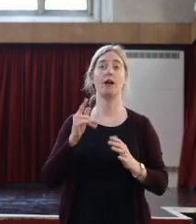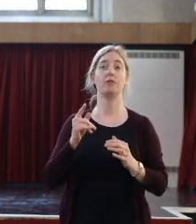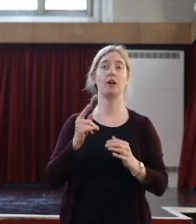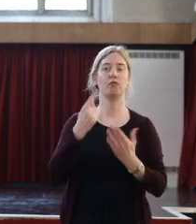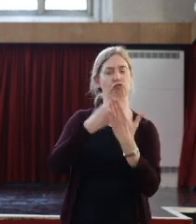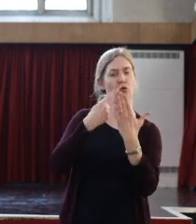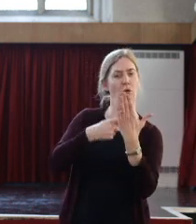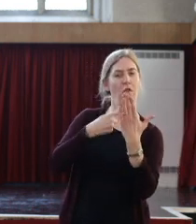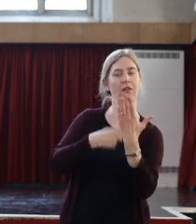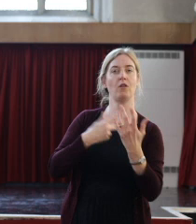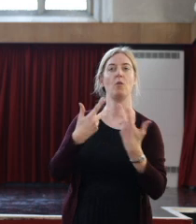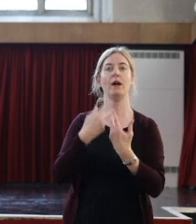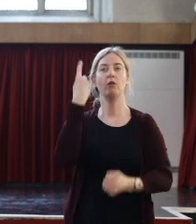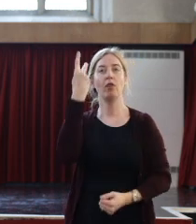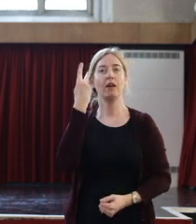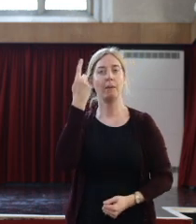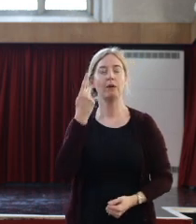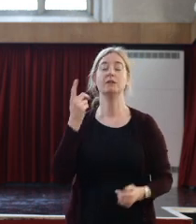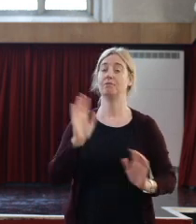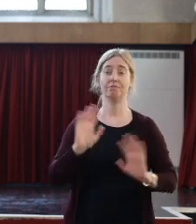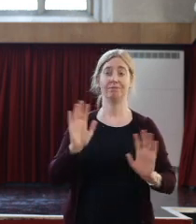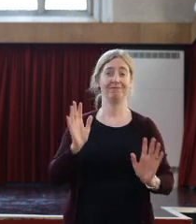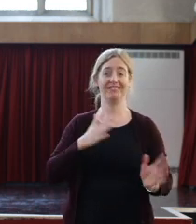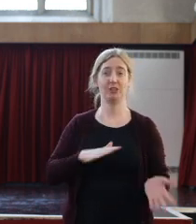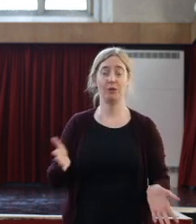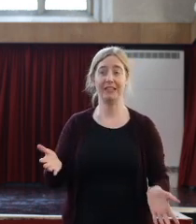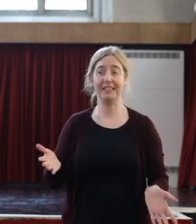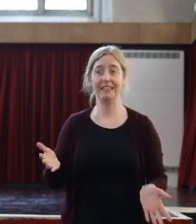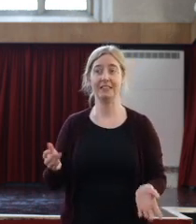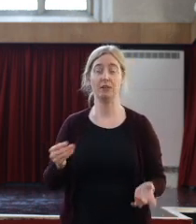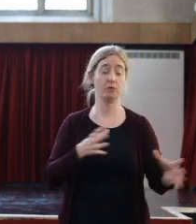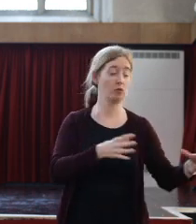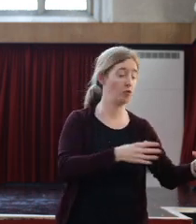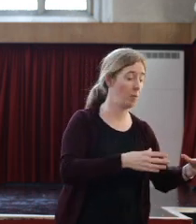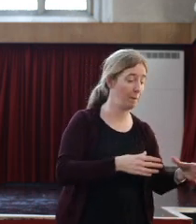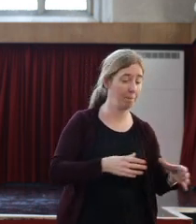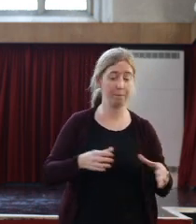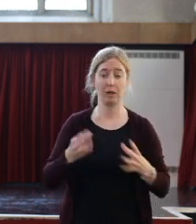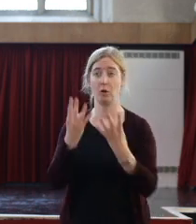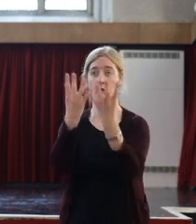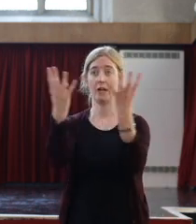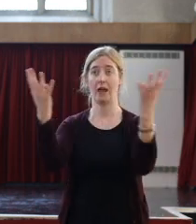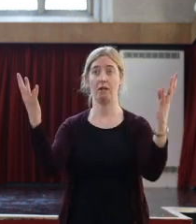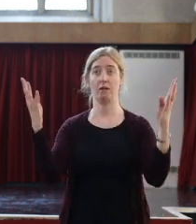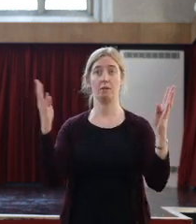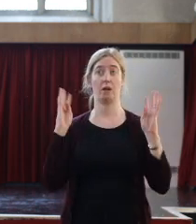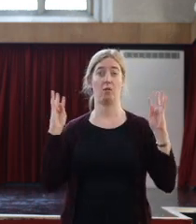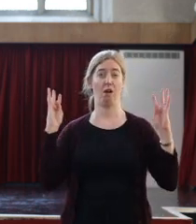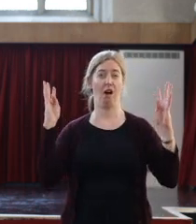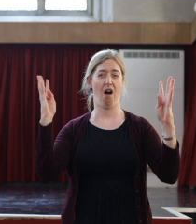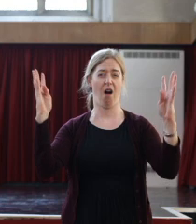talk about it. So if we take our groups into galleries, it can be quite intimidating, you know, the whole kind of structure of the gallery.